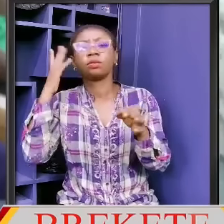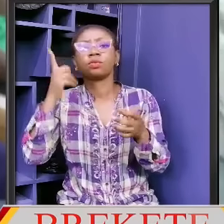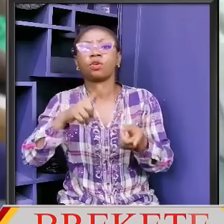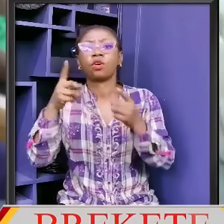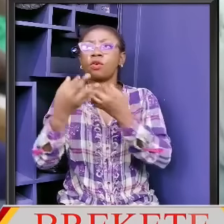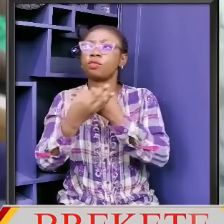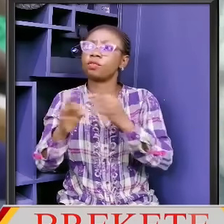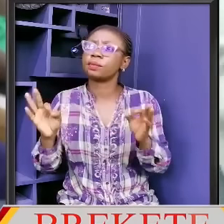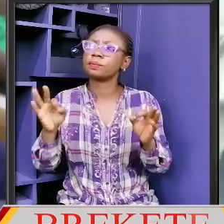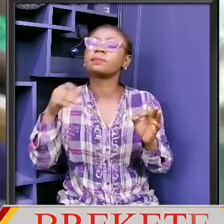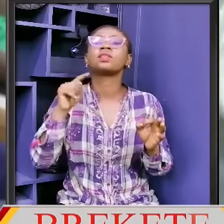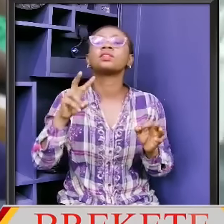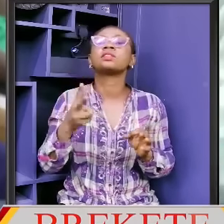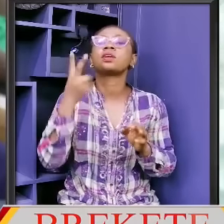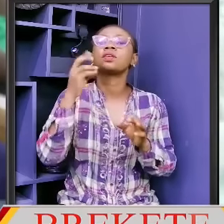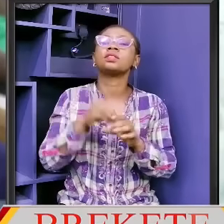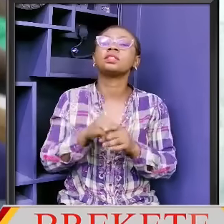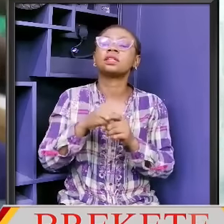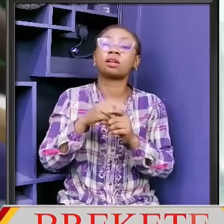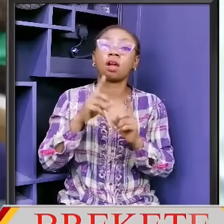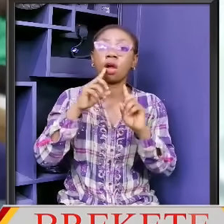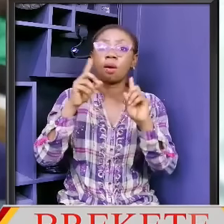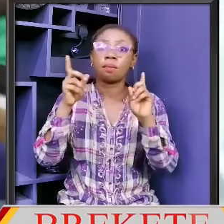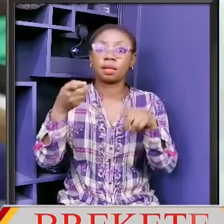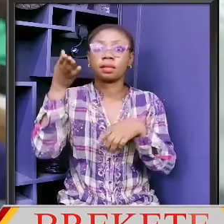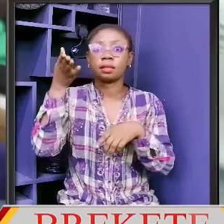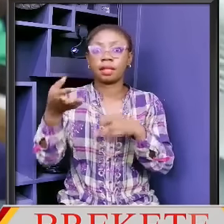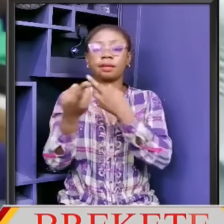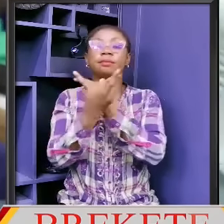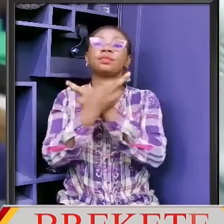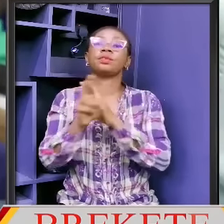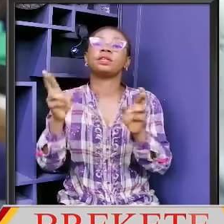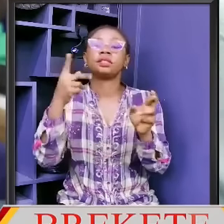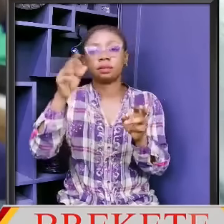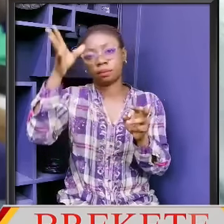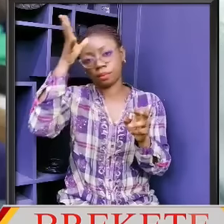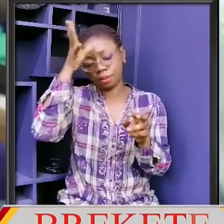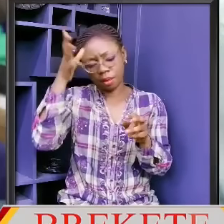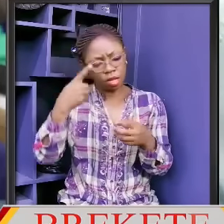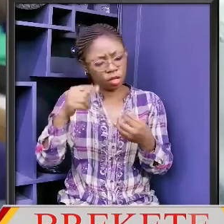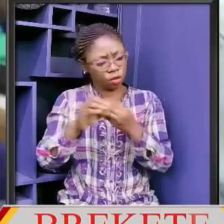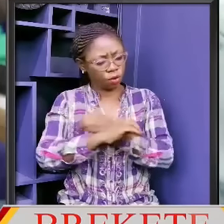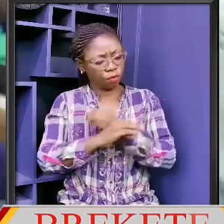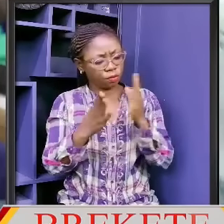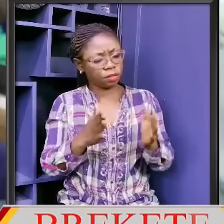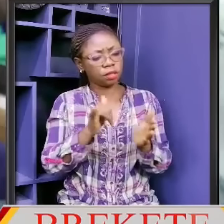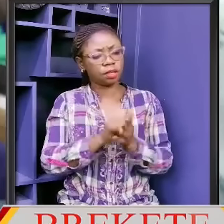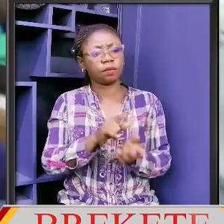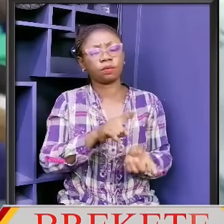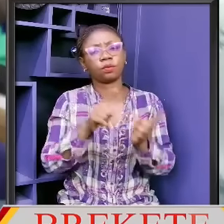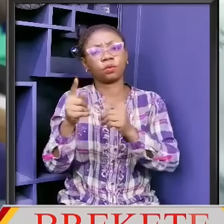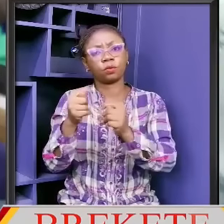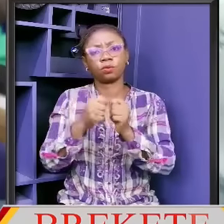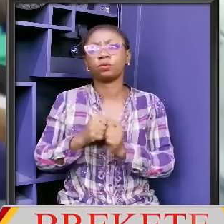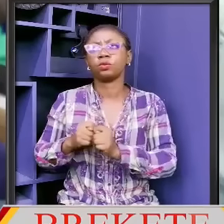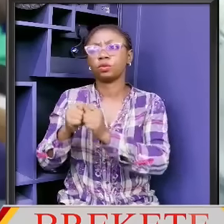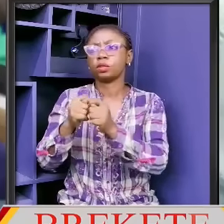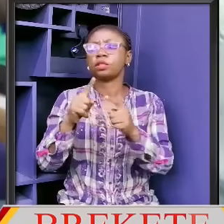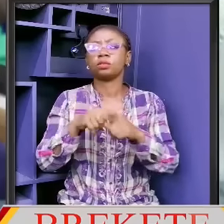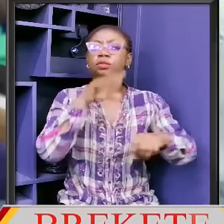command for that division. Yes. Can't release the baba. Yeah, you can't release the baba. The officer where we go carry my, we go catch